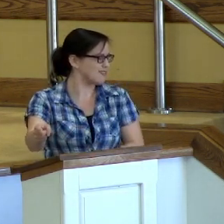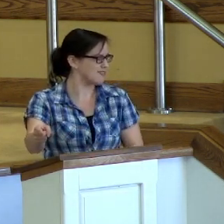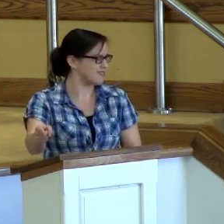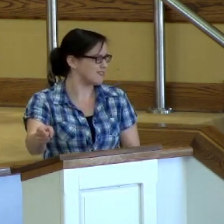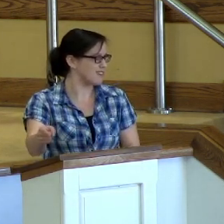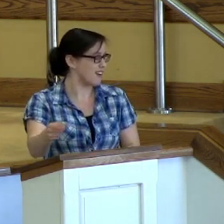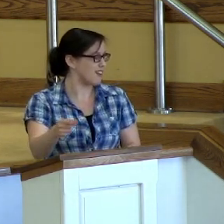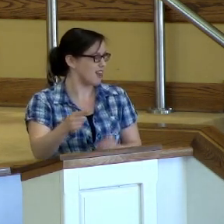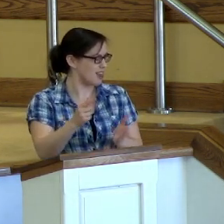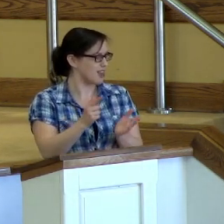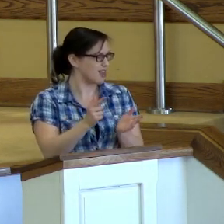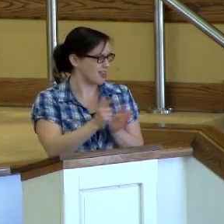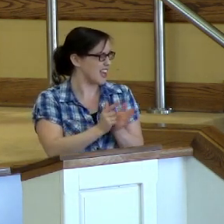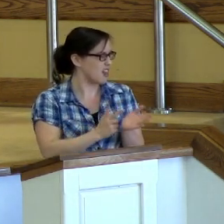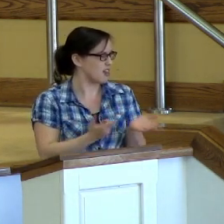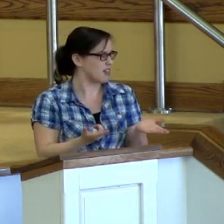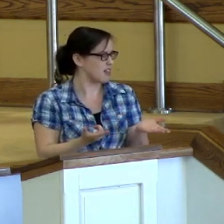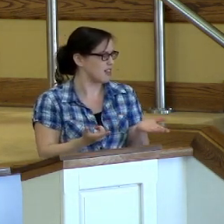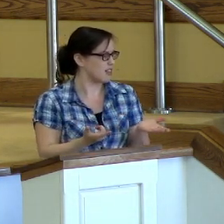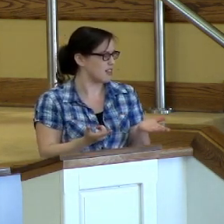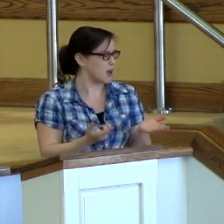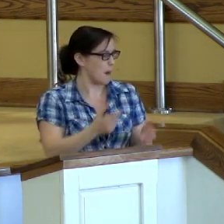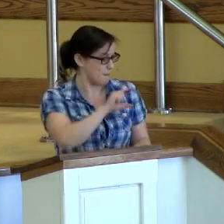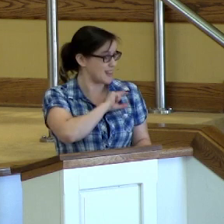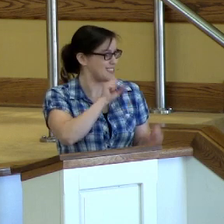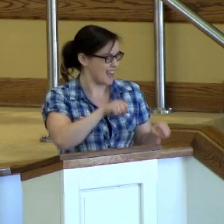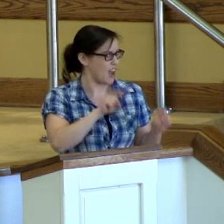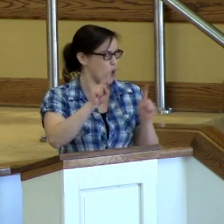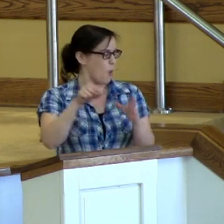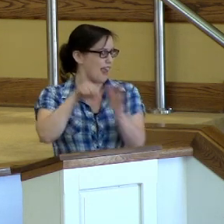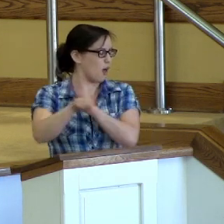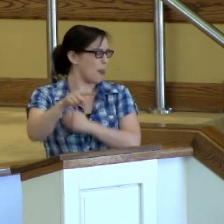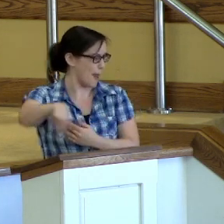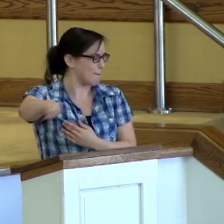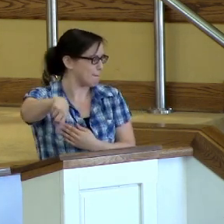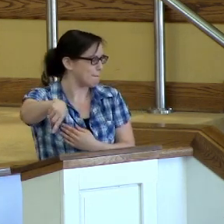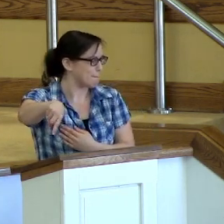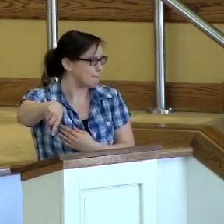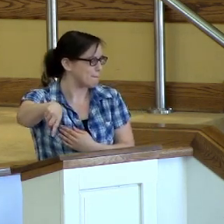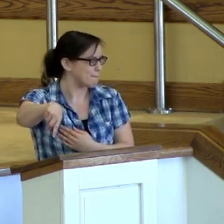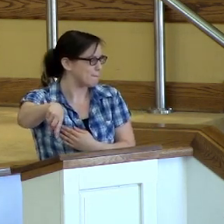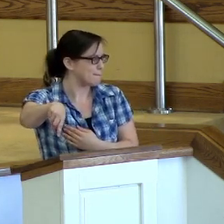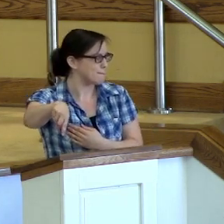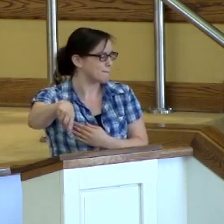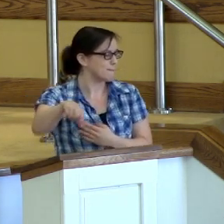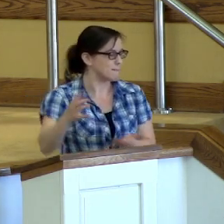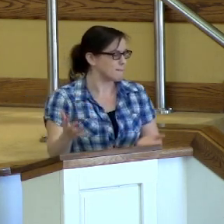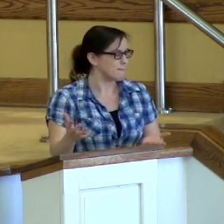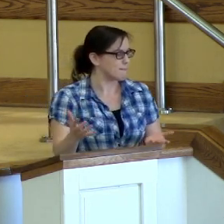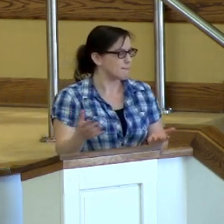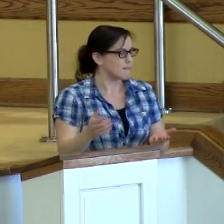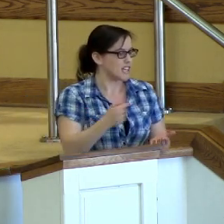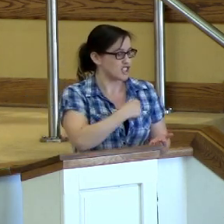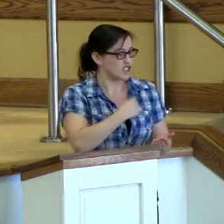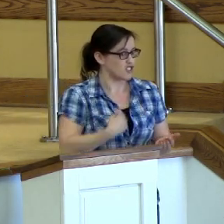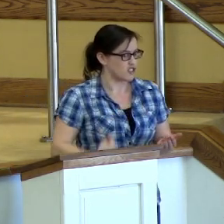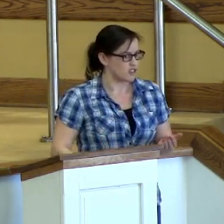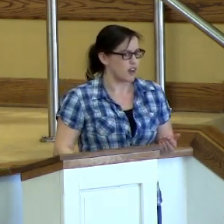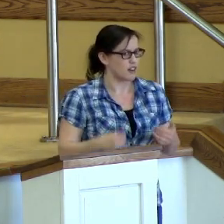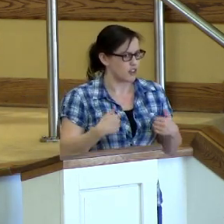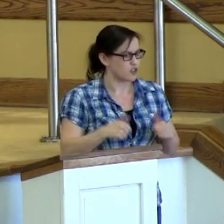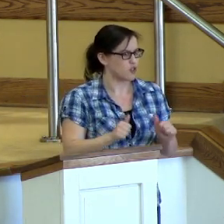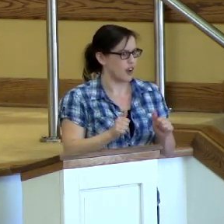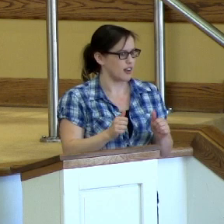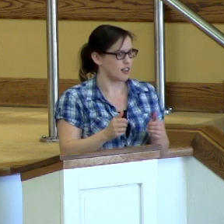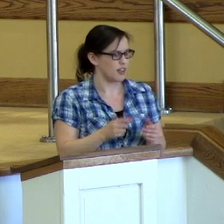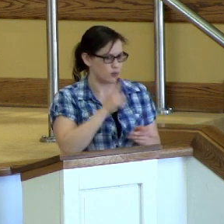good. And, man, people preserved, try to do everything they do to get this